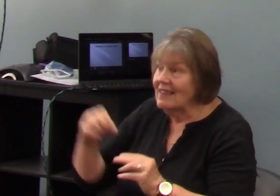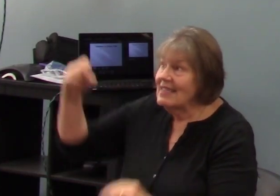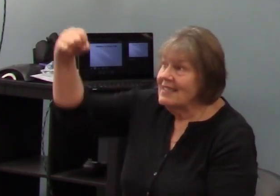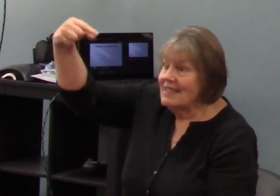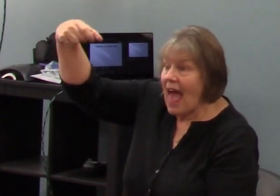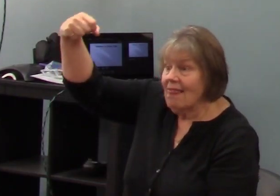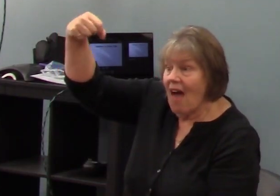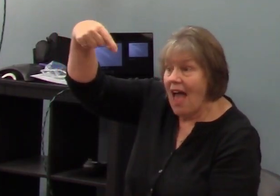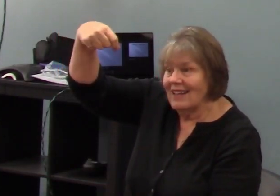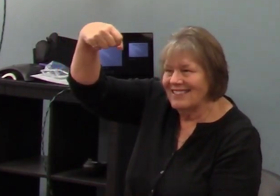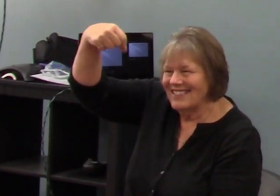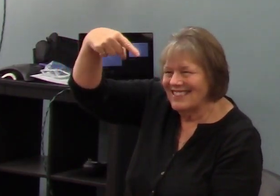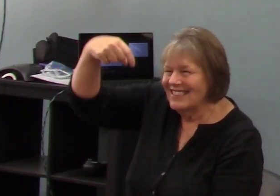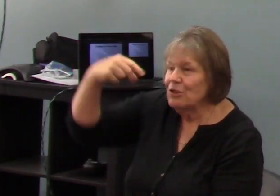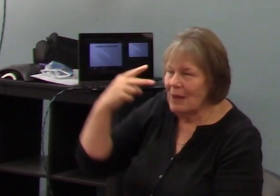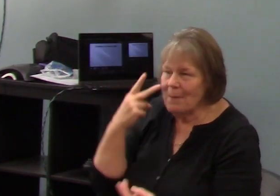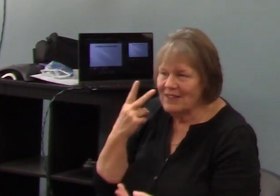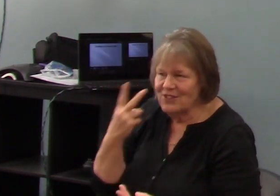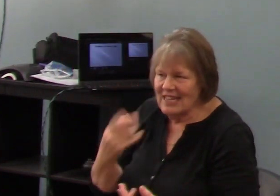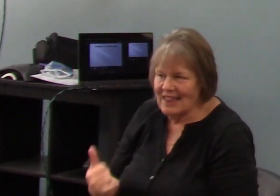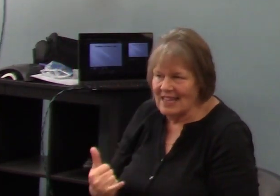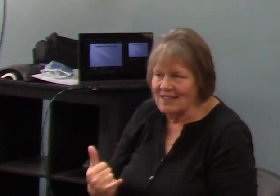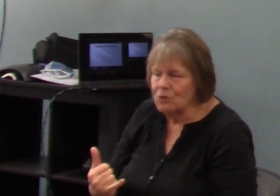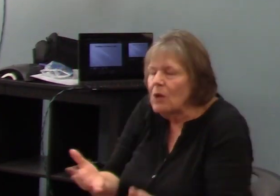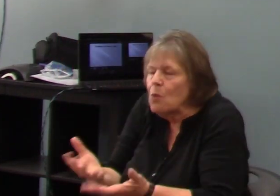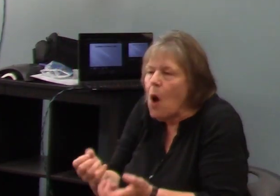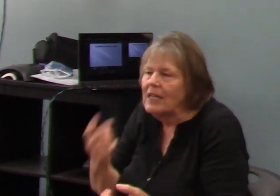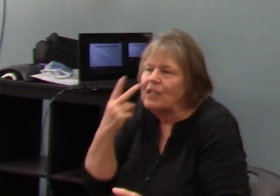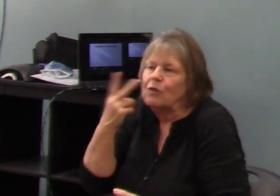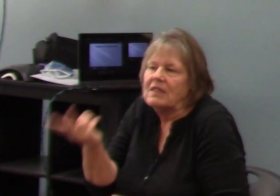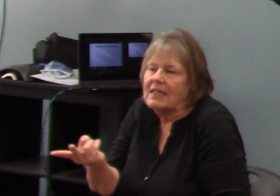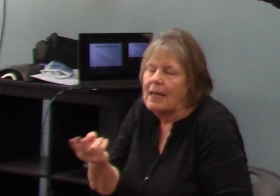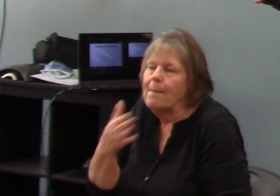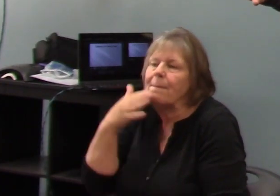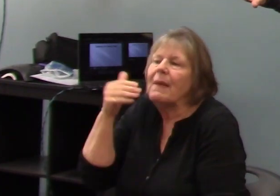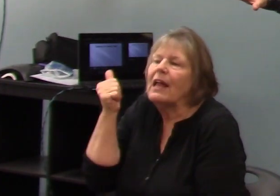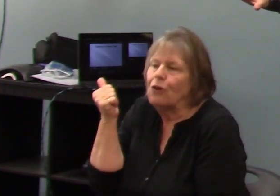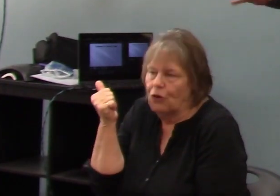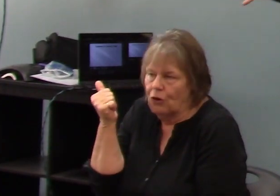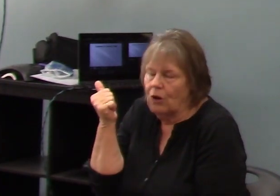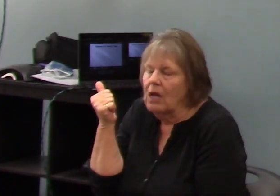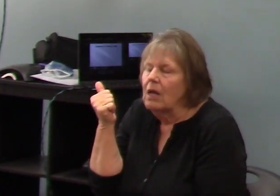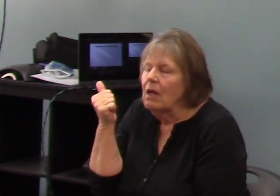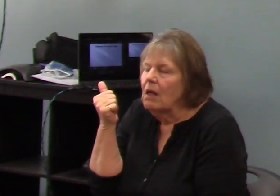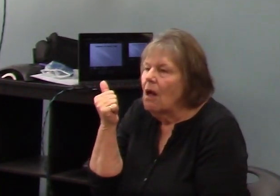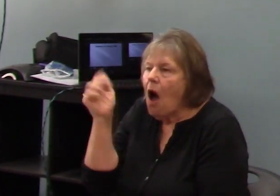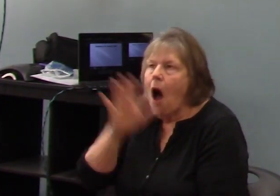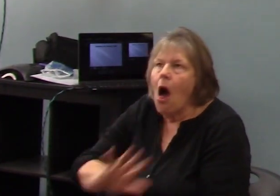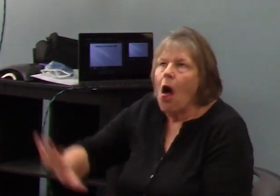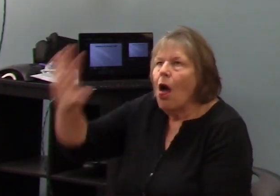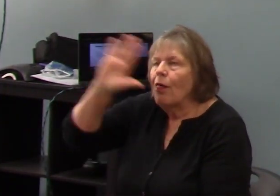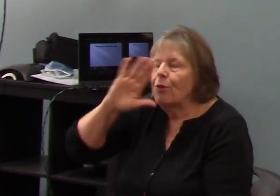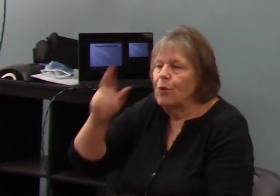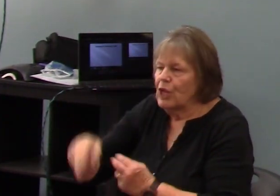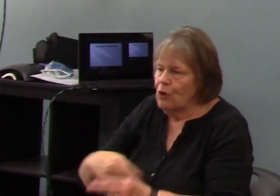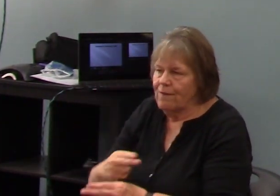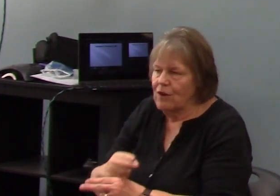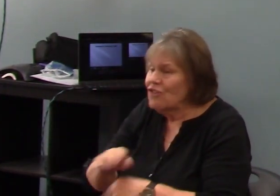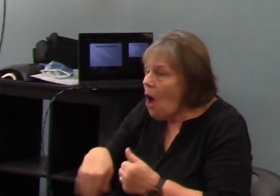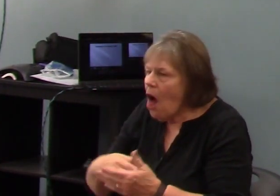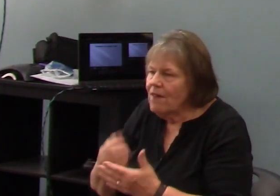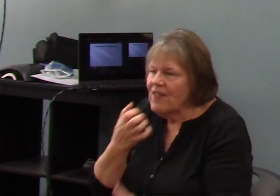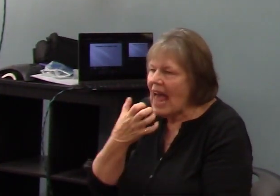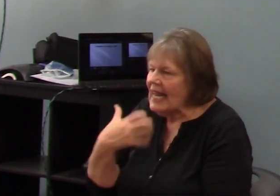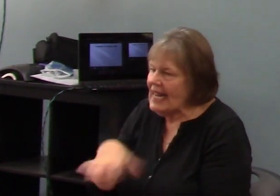CMB. The cosmic microwave background radiation, that was static throughout the whole universe. All of that heat left over from the Big